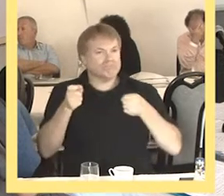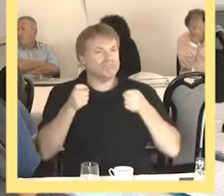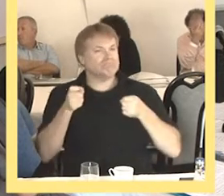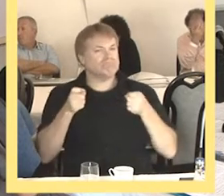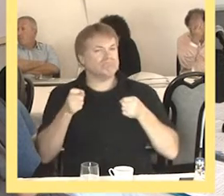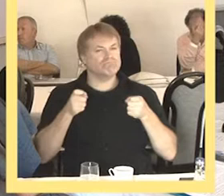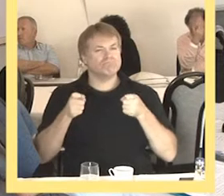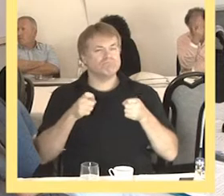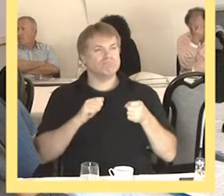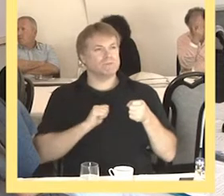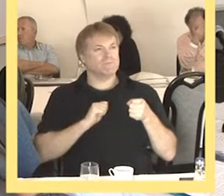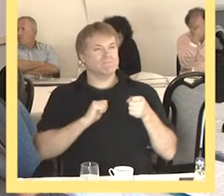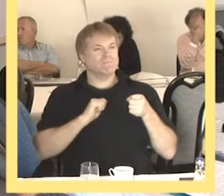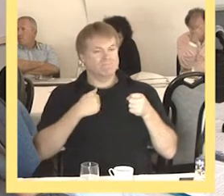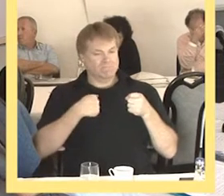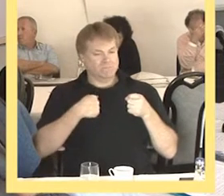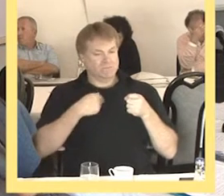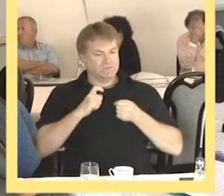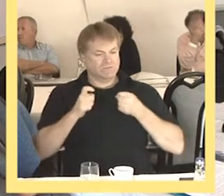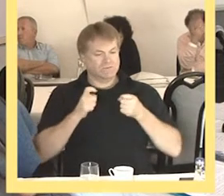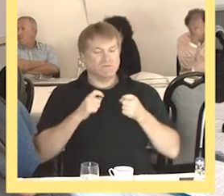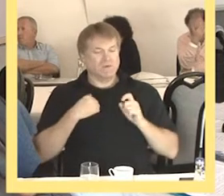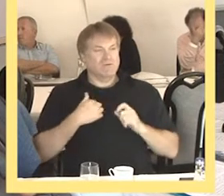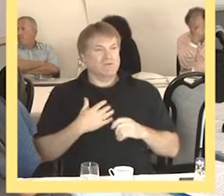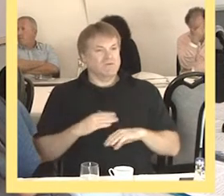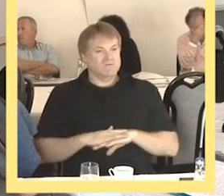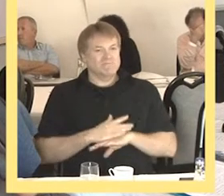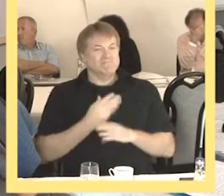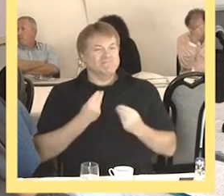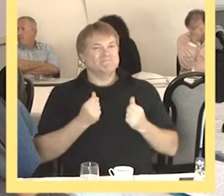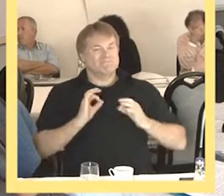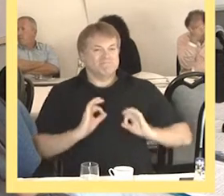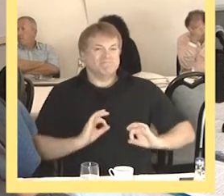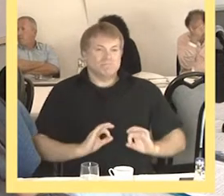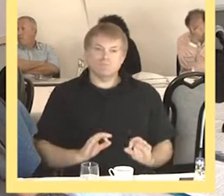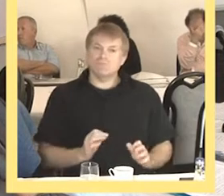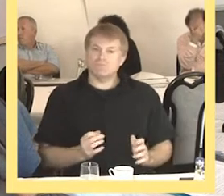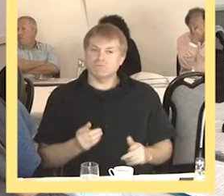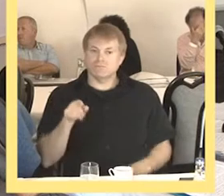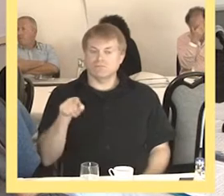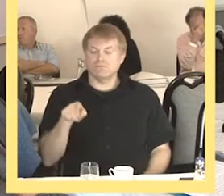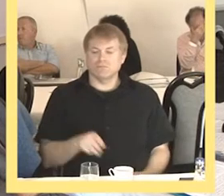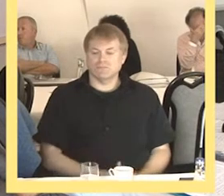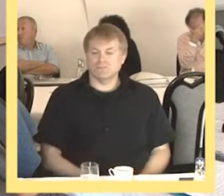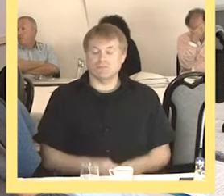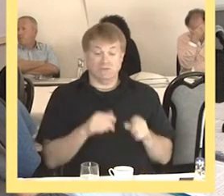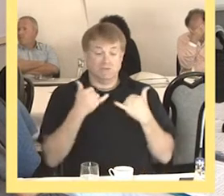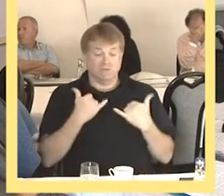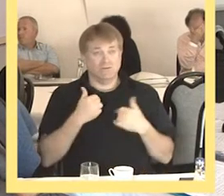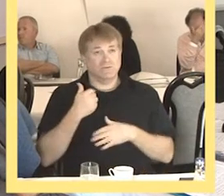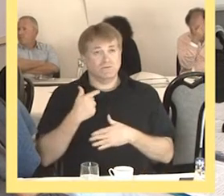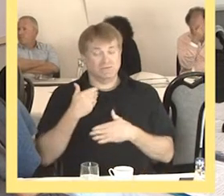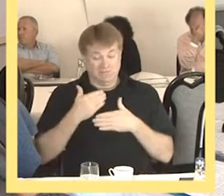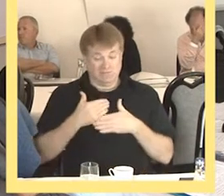But it's interesting. So, in my opinion, we have to do a lot of work in the future, in the next year, during our project,